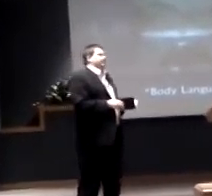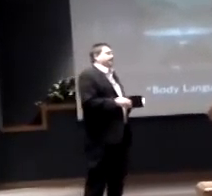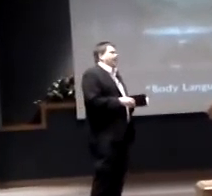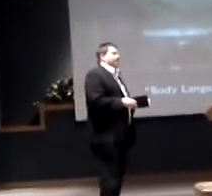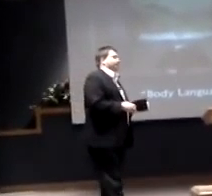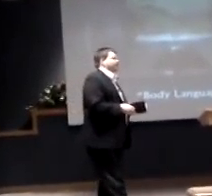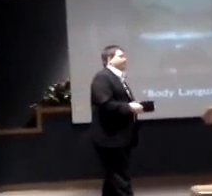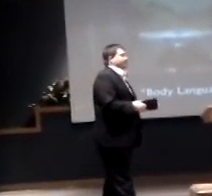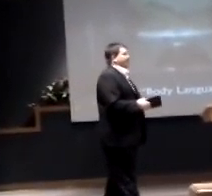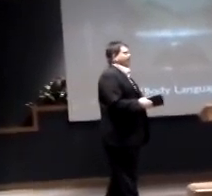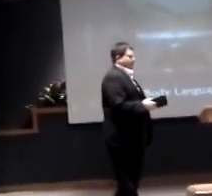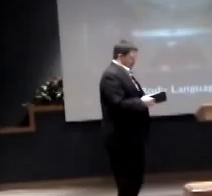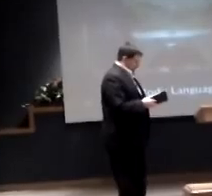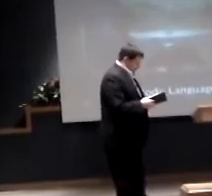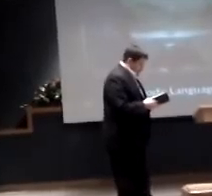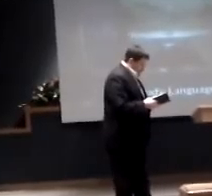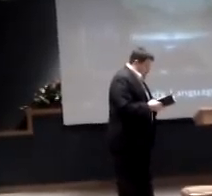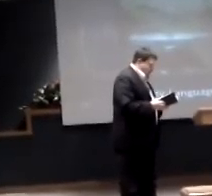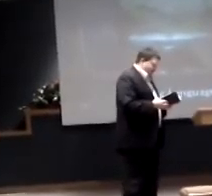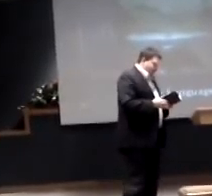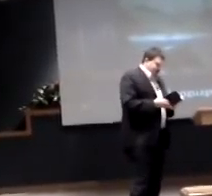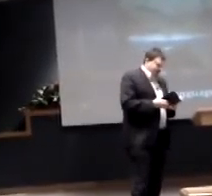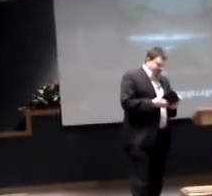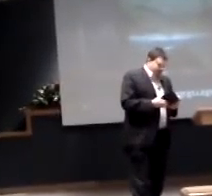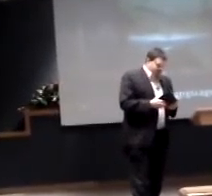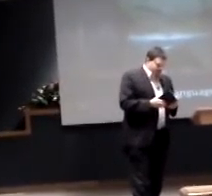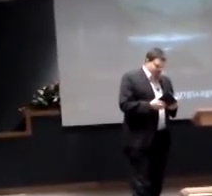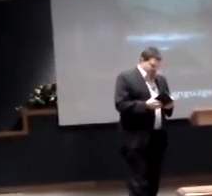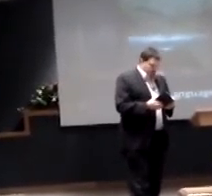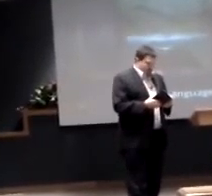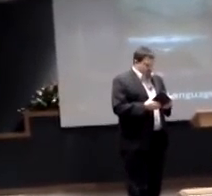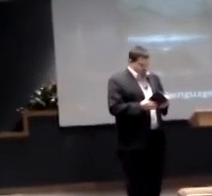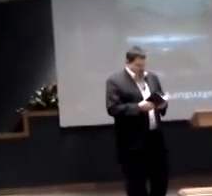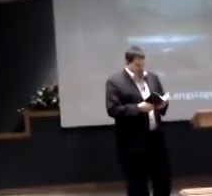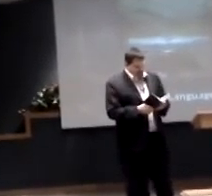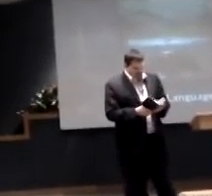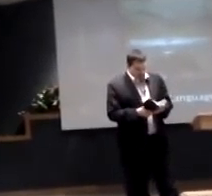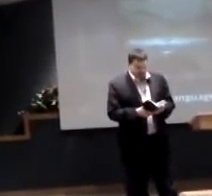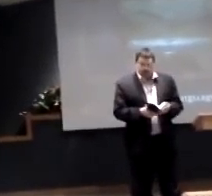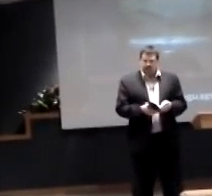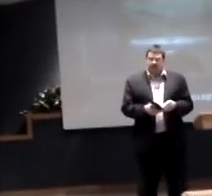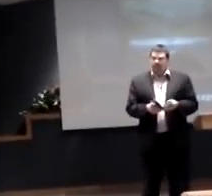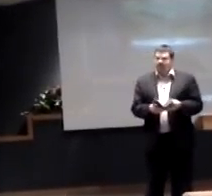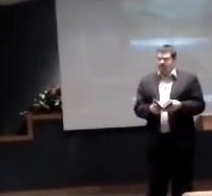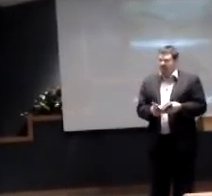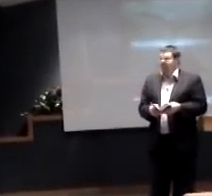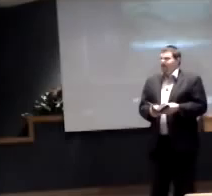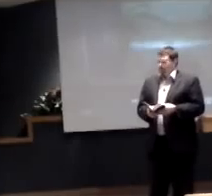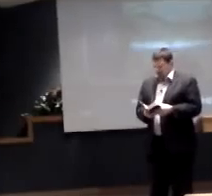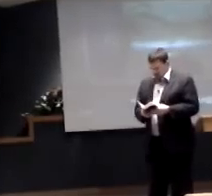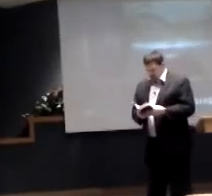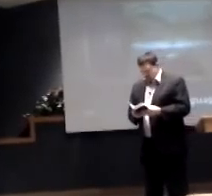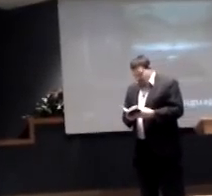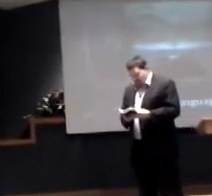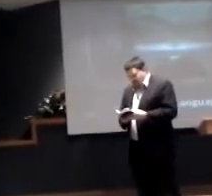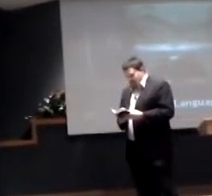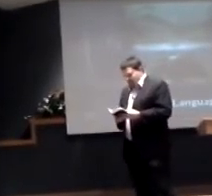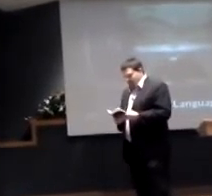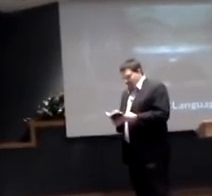a Father up above looking down in tender love. So be careful, little feet, where you